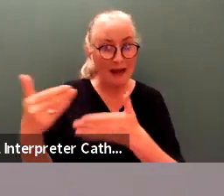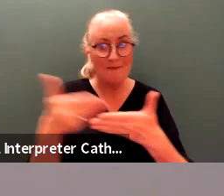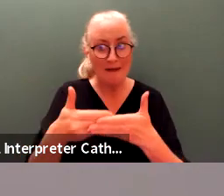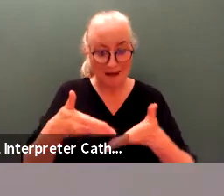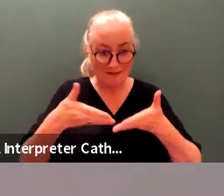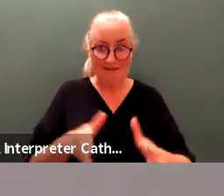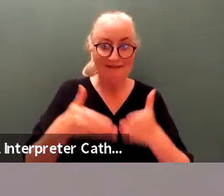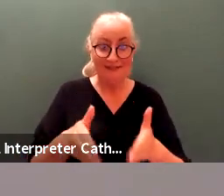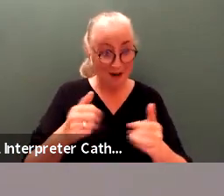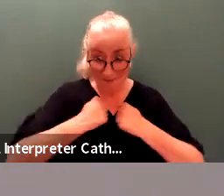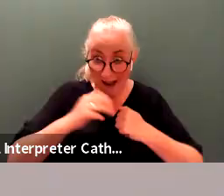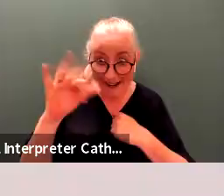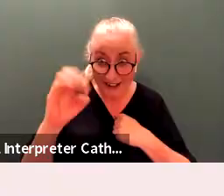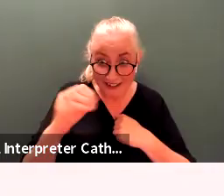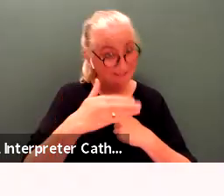know what I mean, at my age.